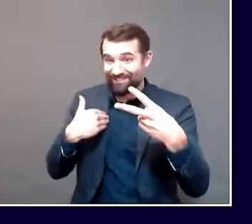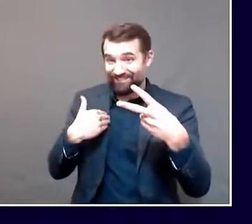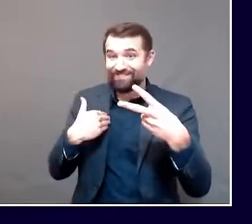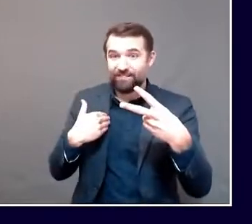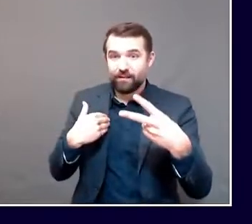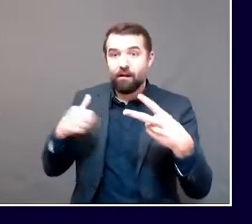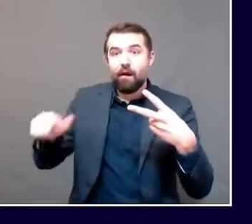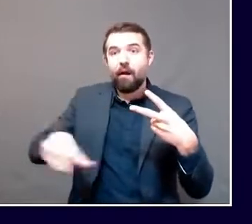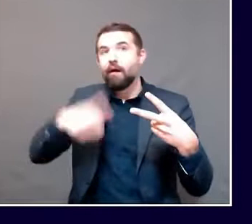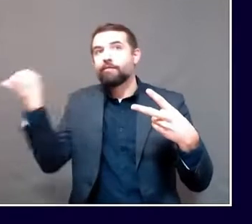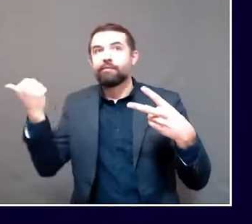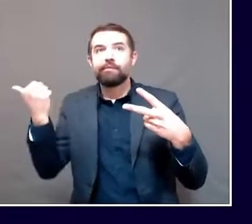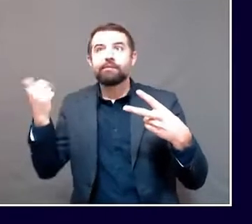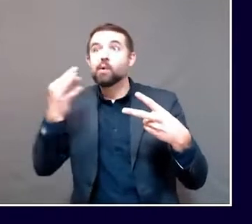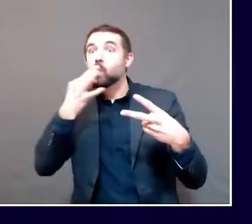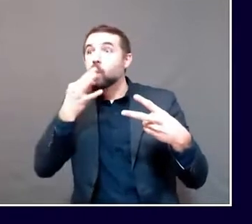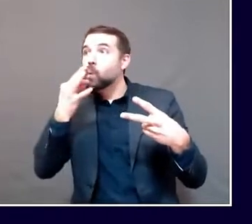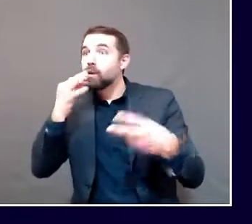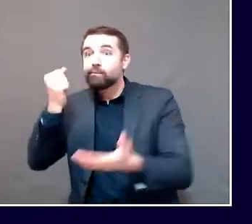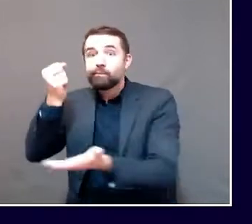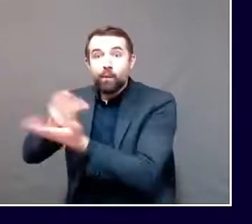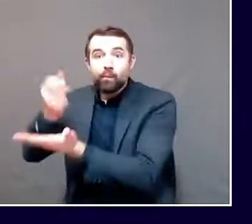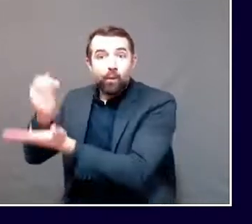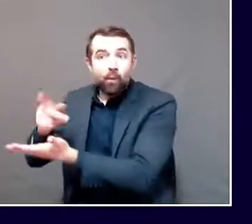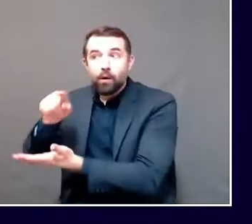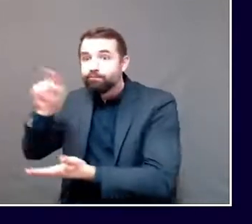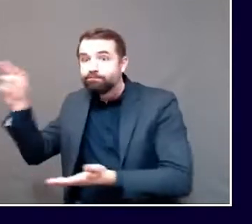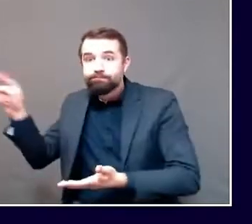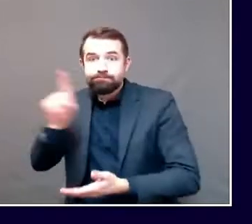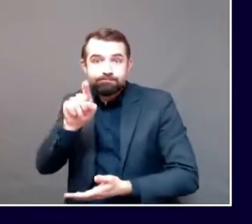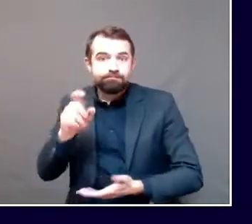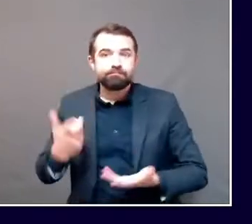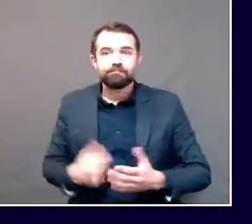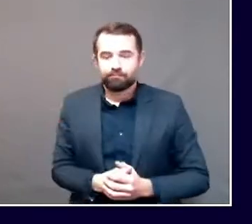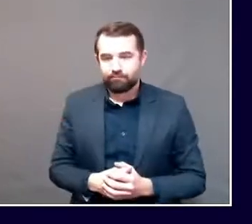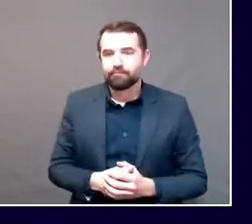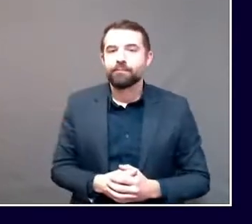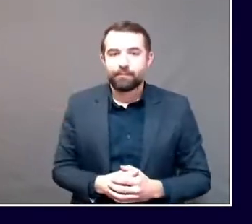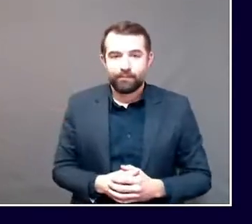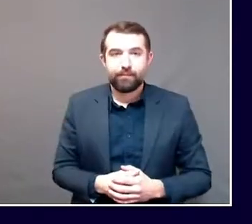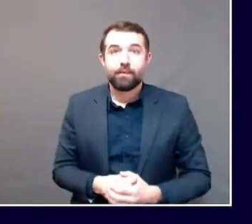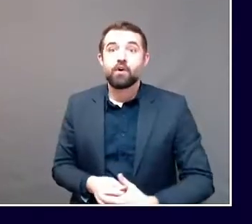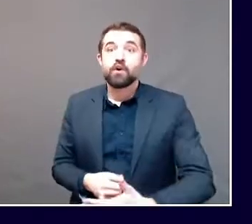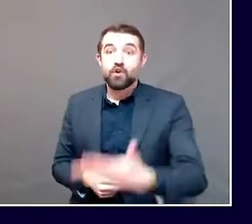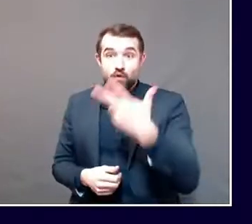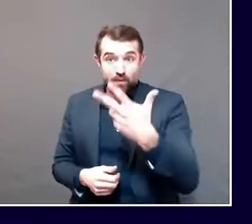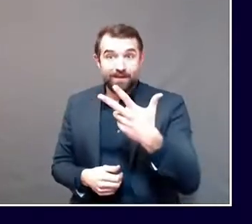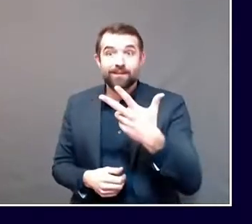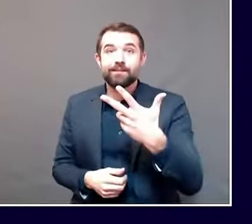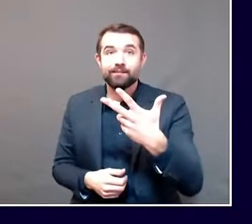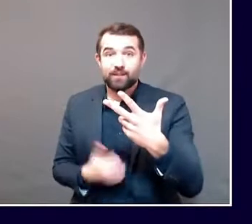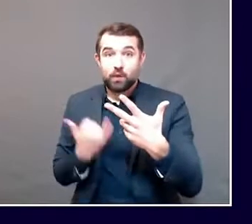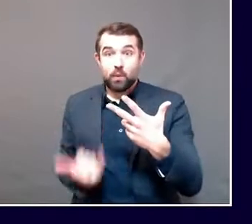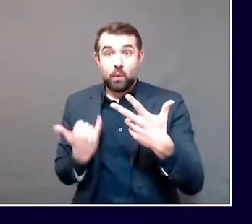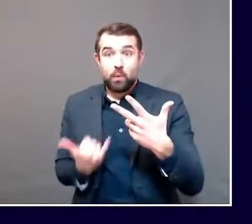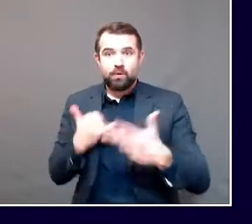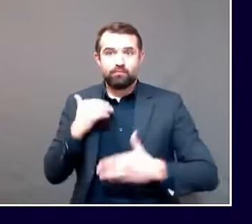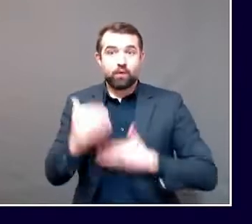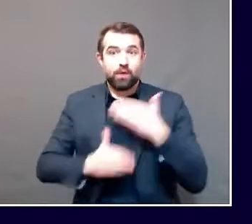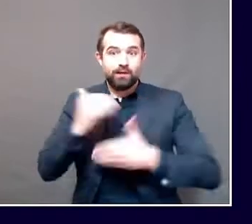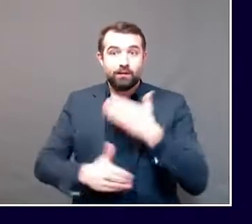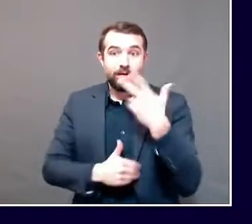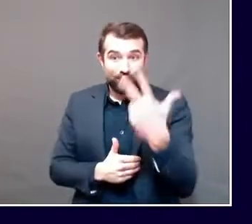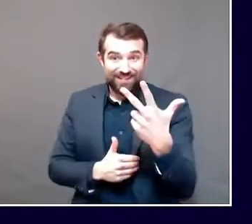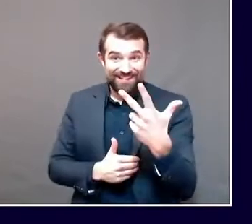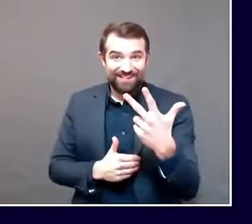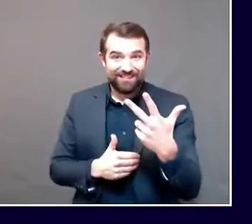I'll just take a quick second to talk about at least 3 of the candidate vaccines that are currently under development